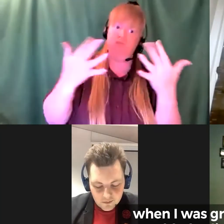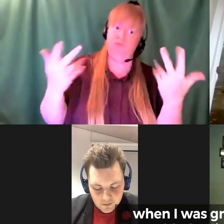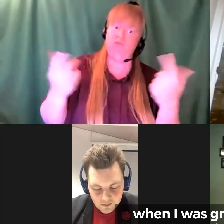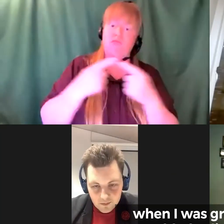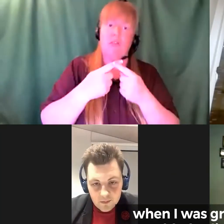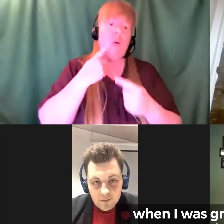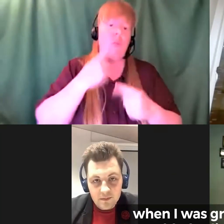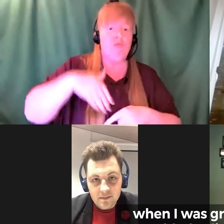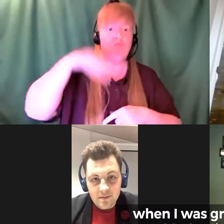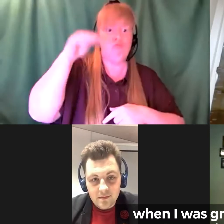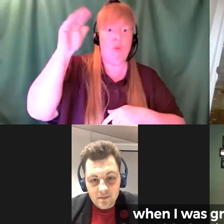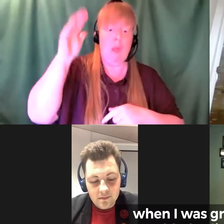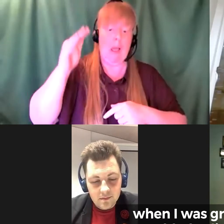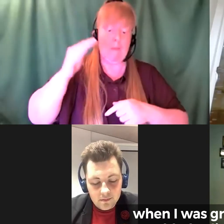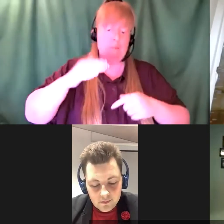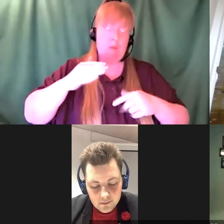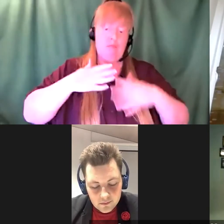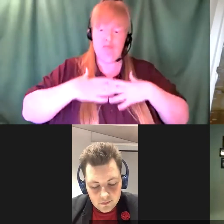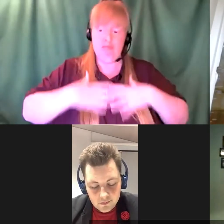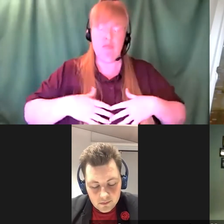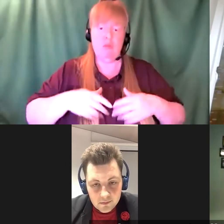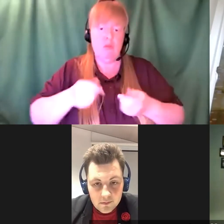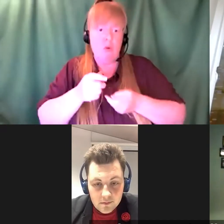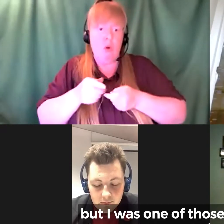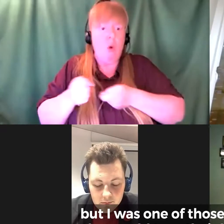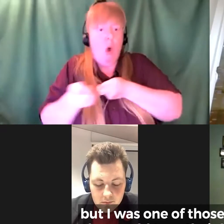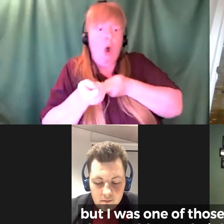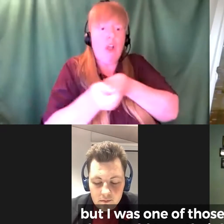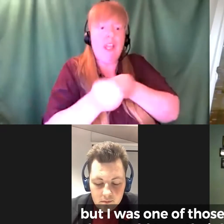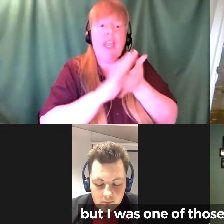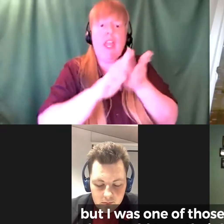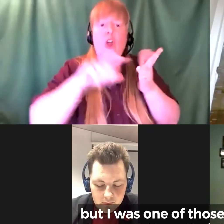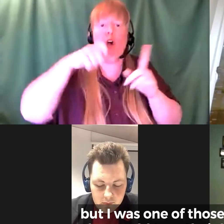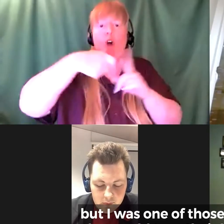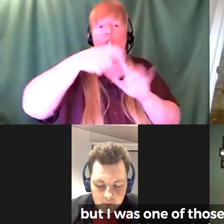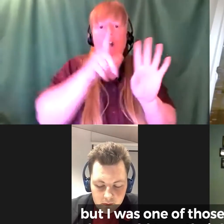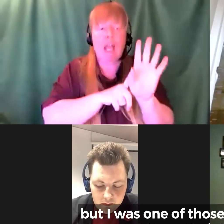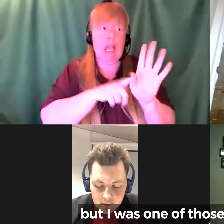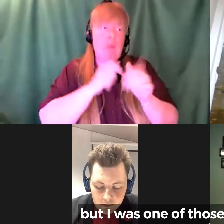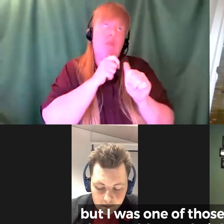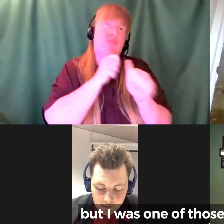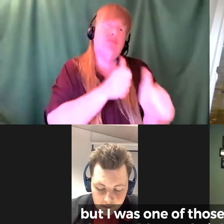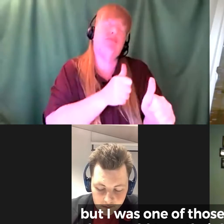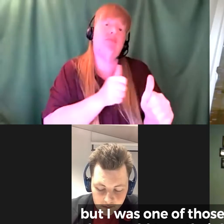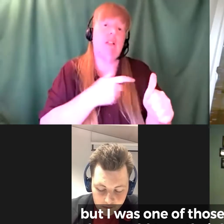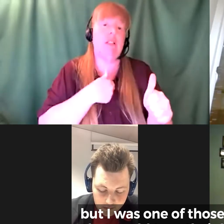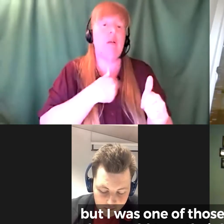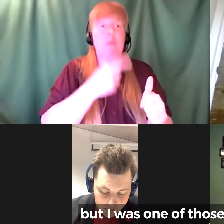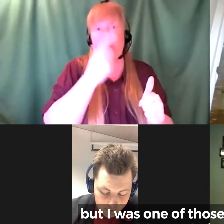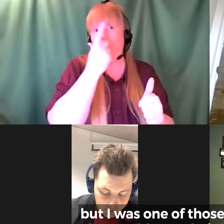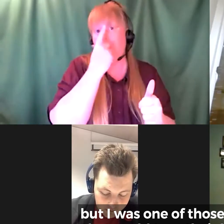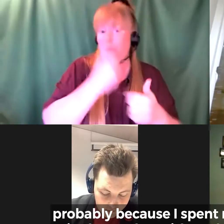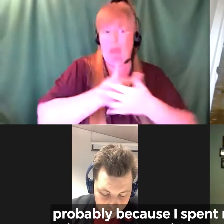I was growing up as an able-bodied teenager. Hockey was actually my main sport, but I was one of those annoying people that could turn their hand